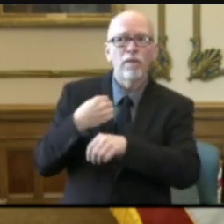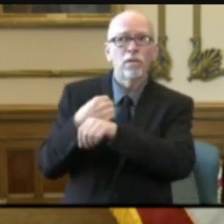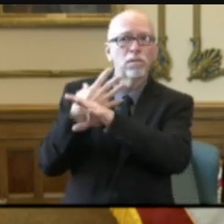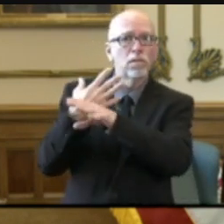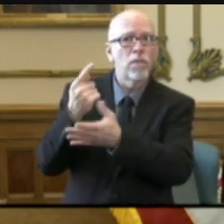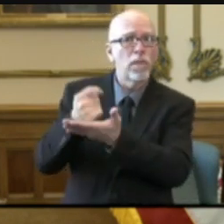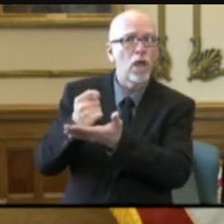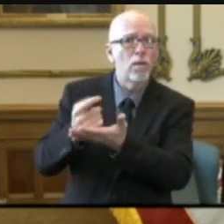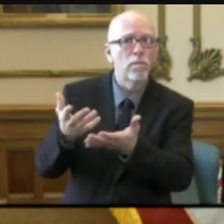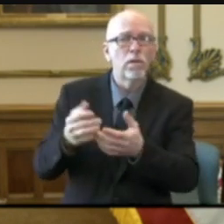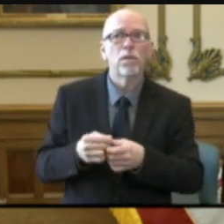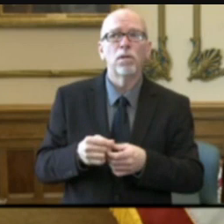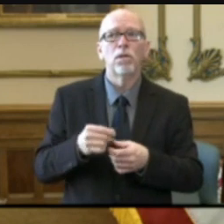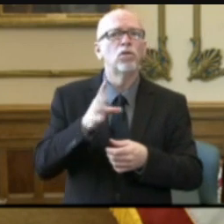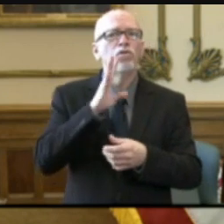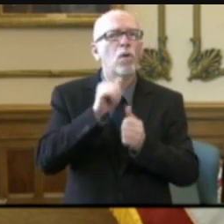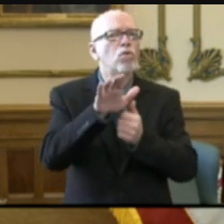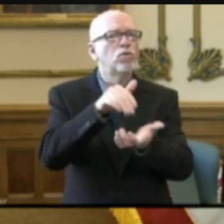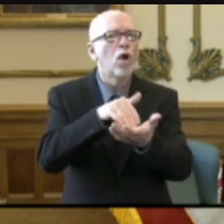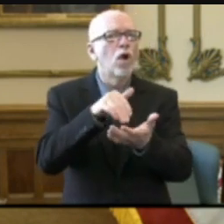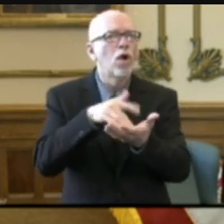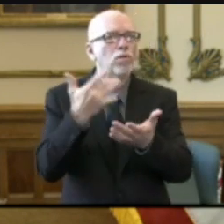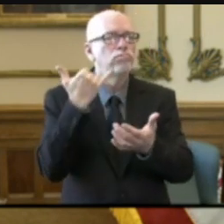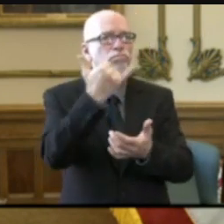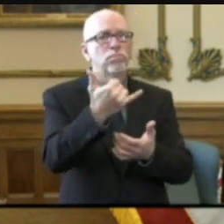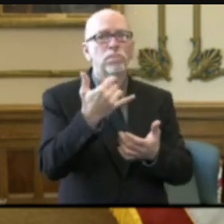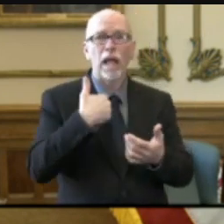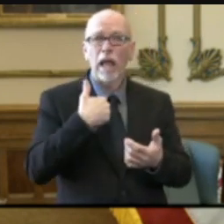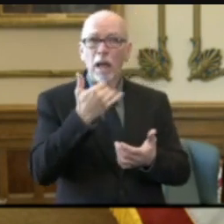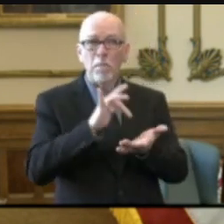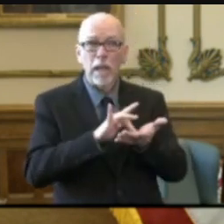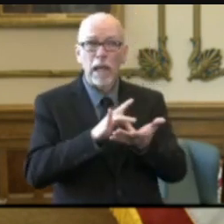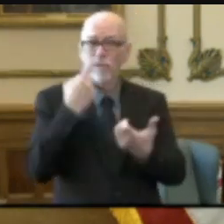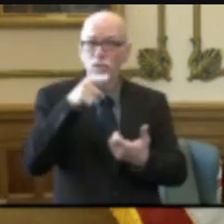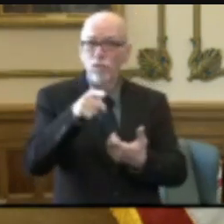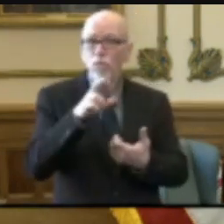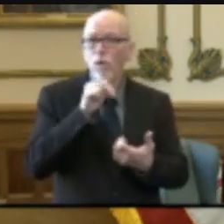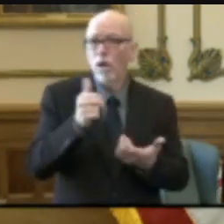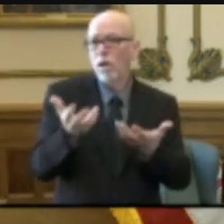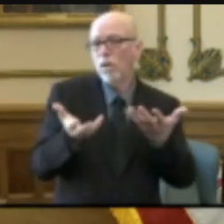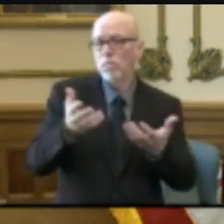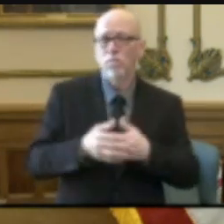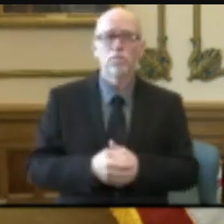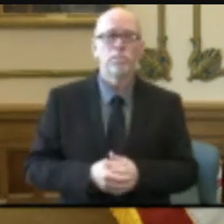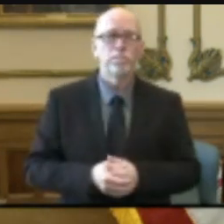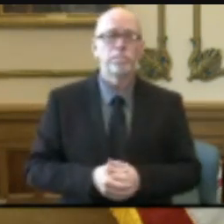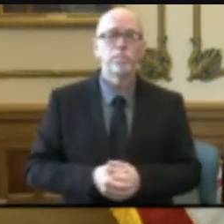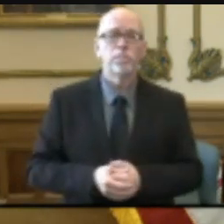teletherapy, and you can talk to your doctor about whether medication might be right for you during this time.